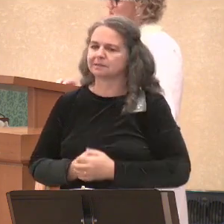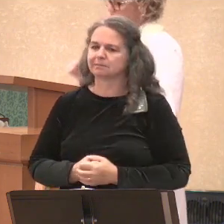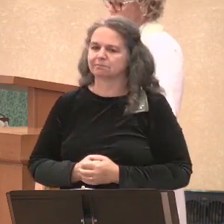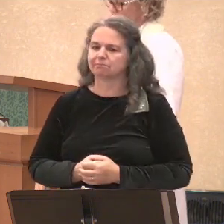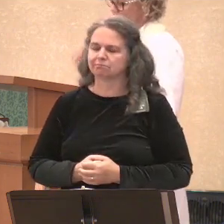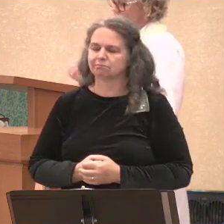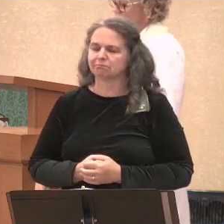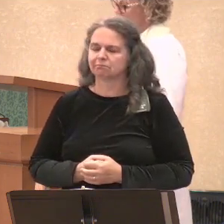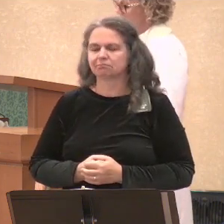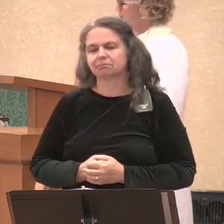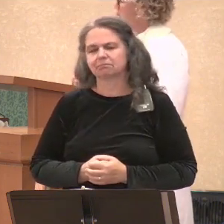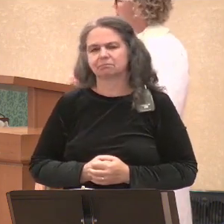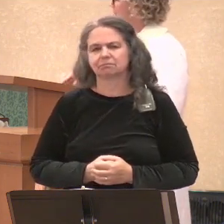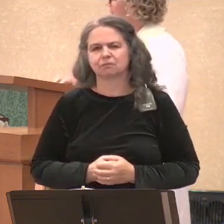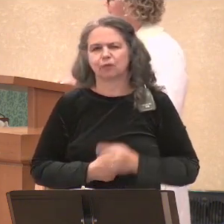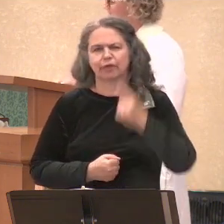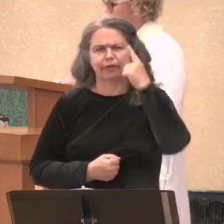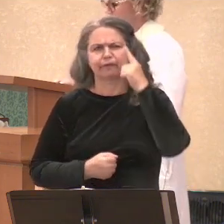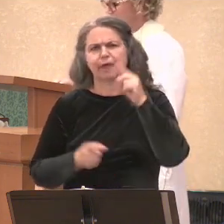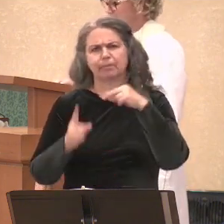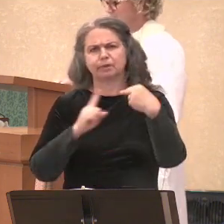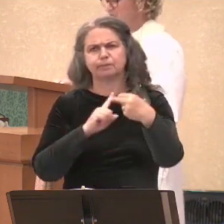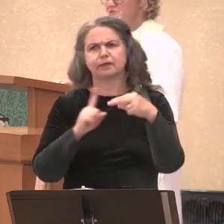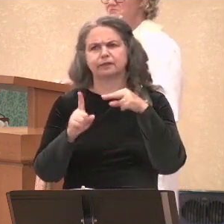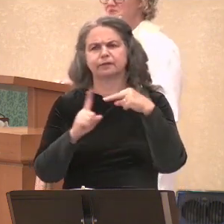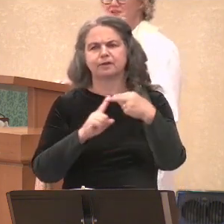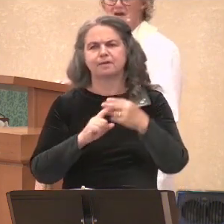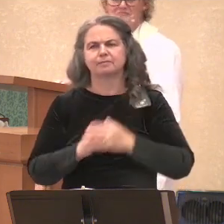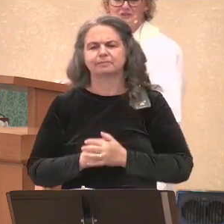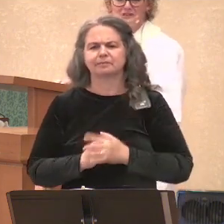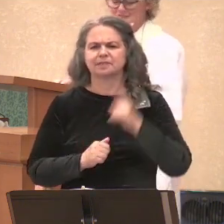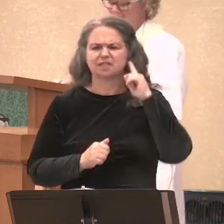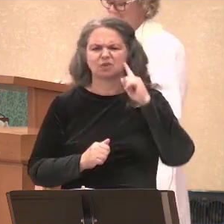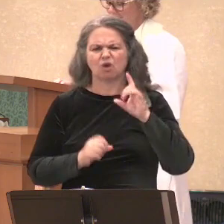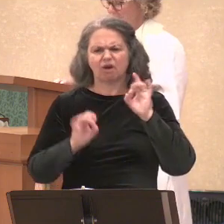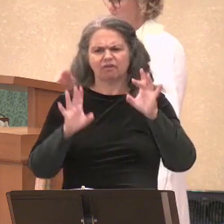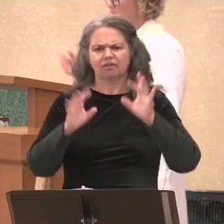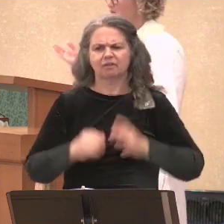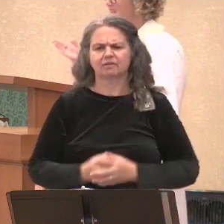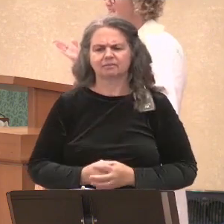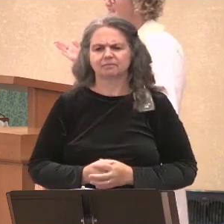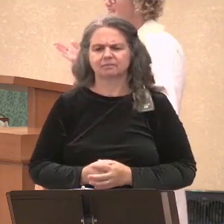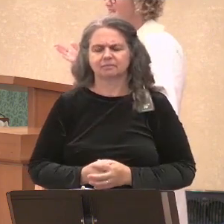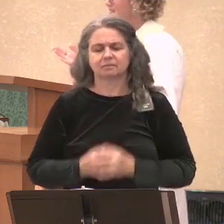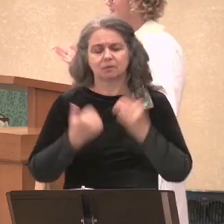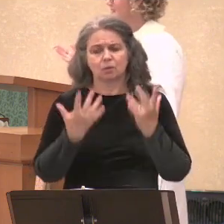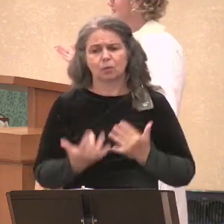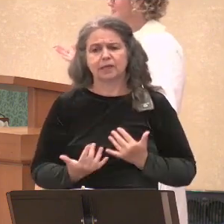When you put it that way, it sounds pretty awful.